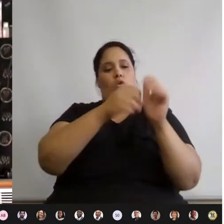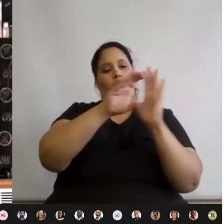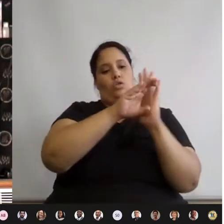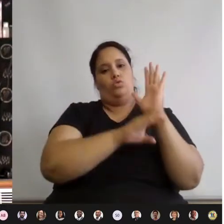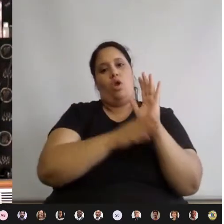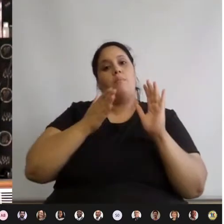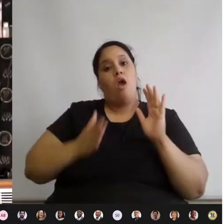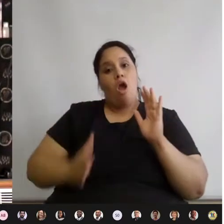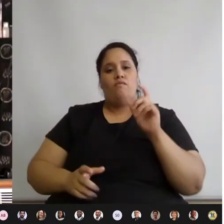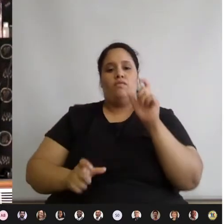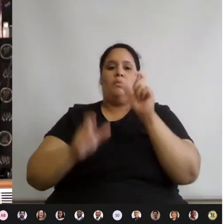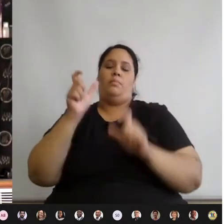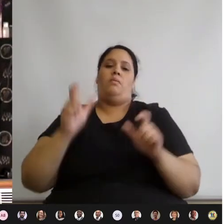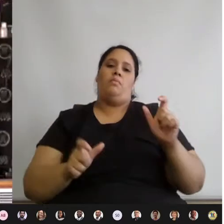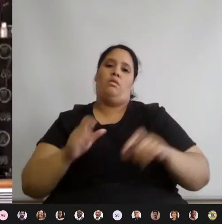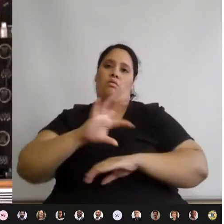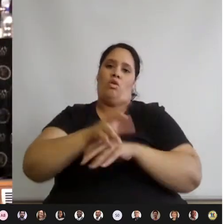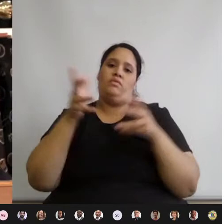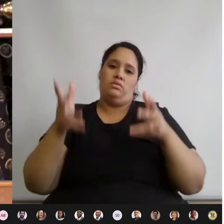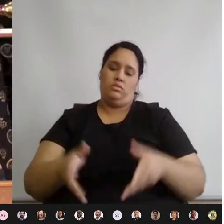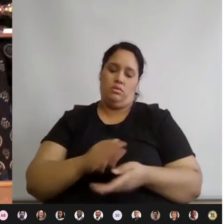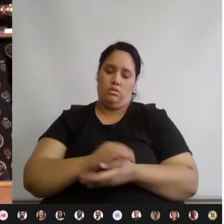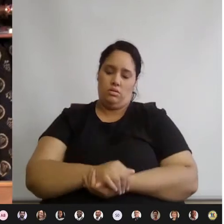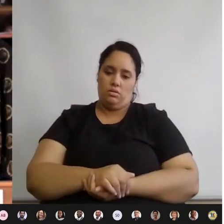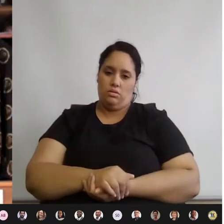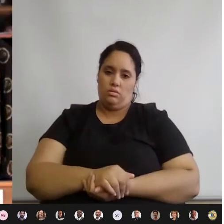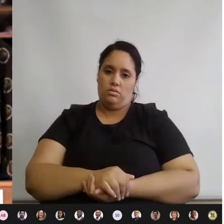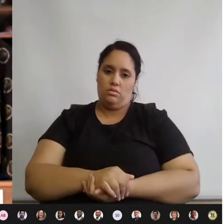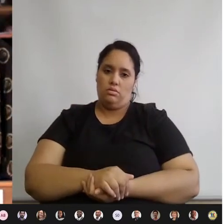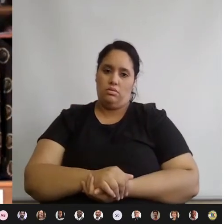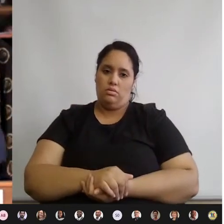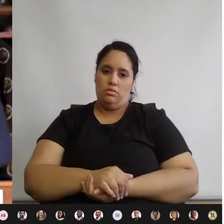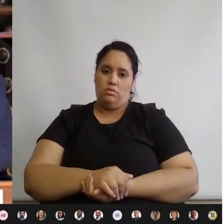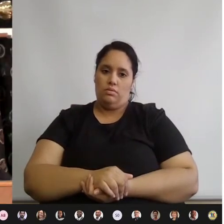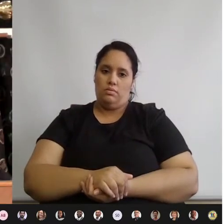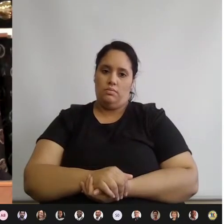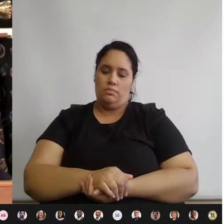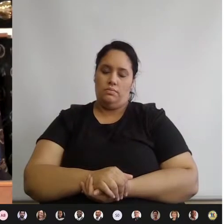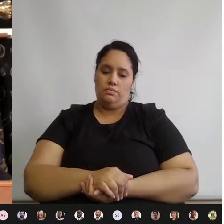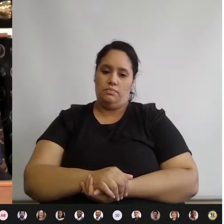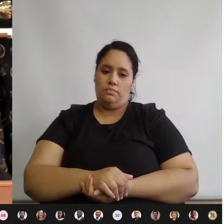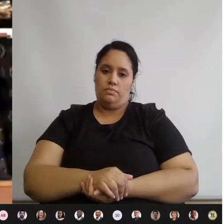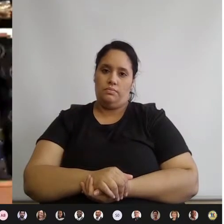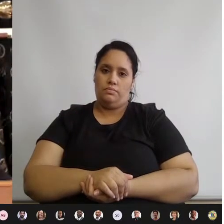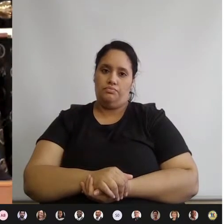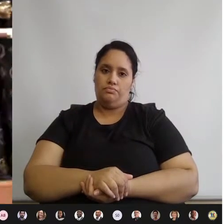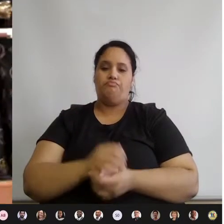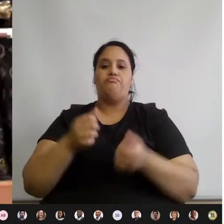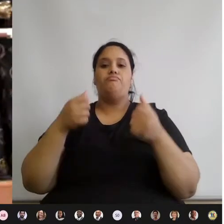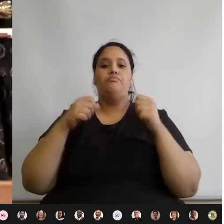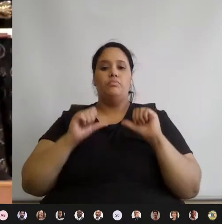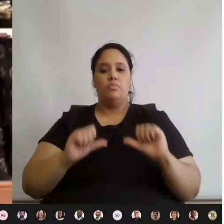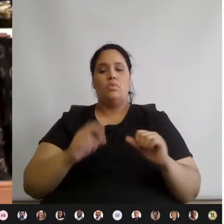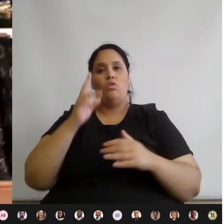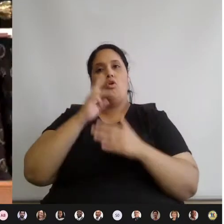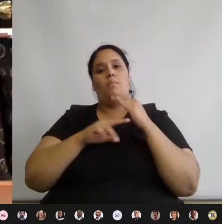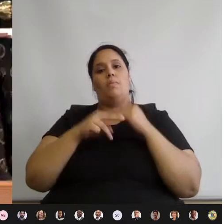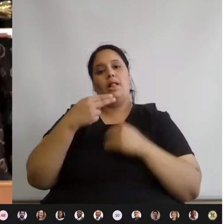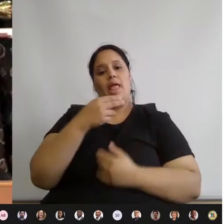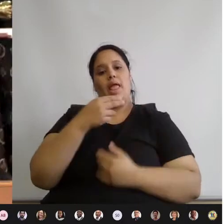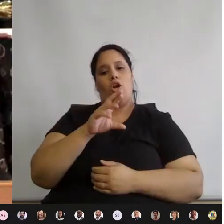of the citizens of this province. Speaker, I then move on to the Honourable Heron, and thank you very much for